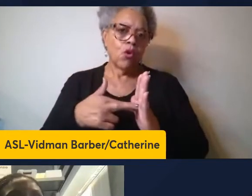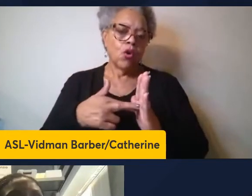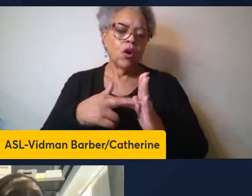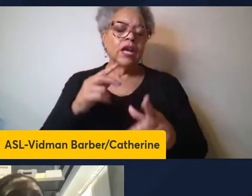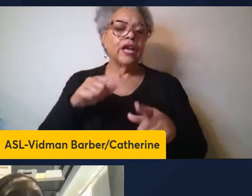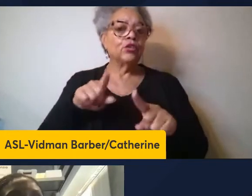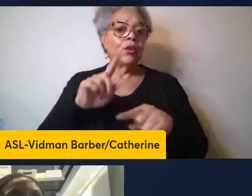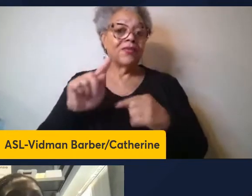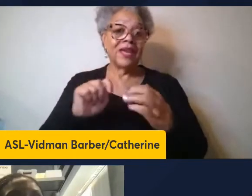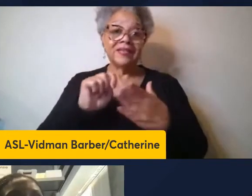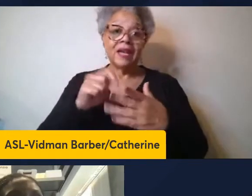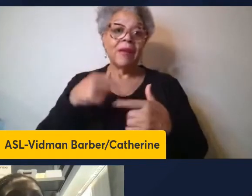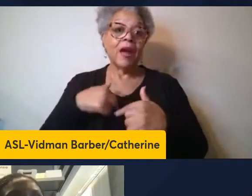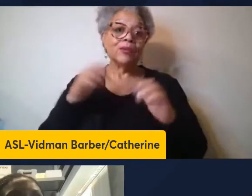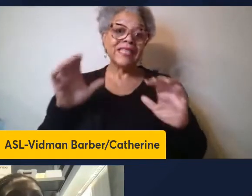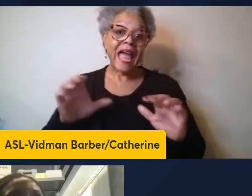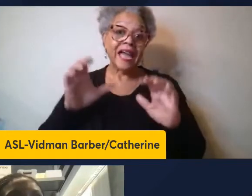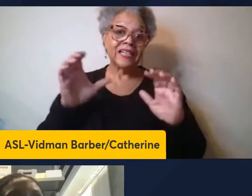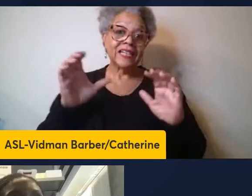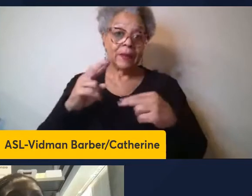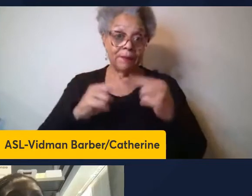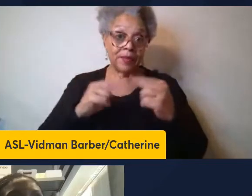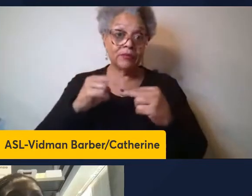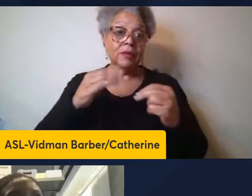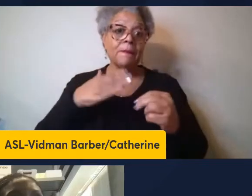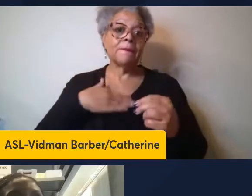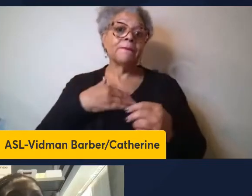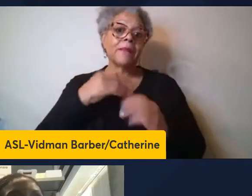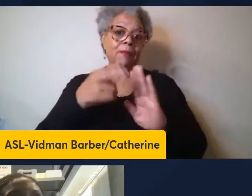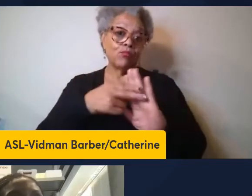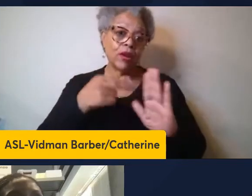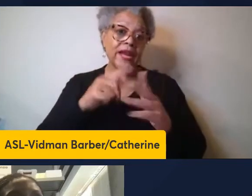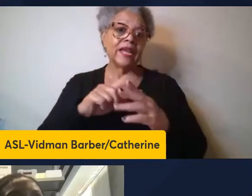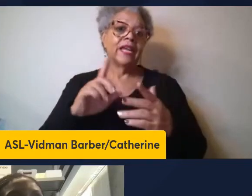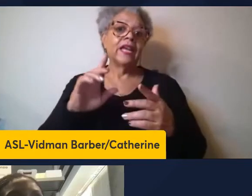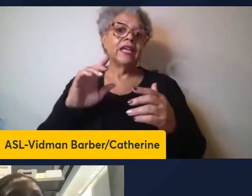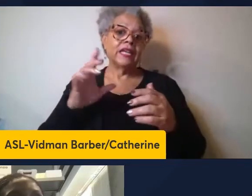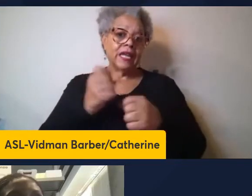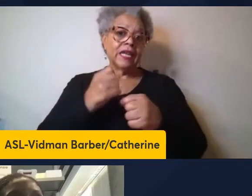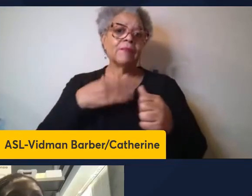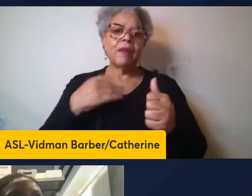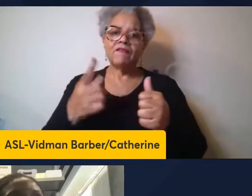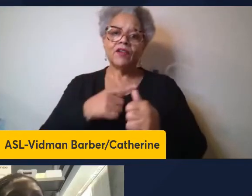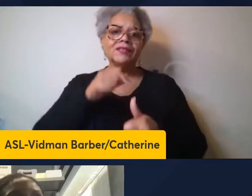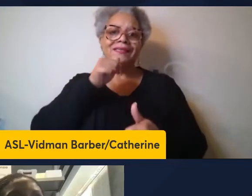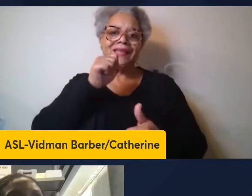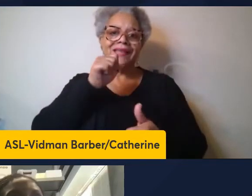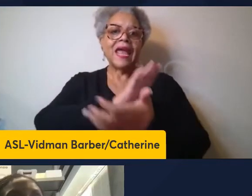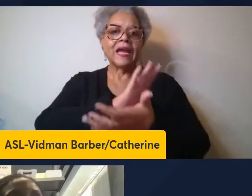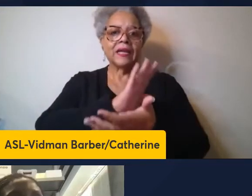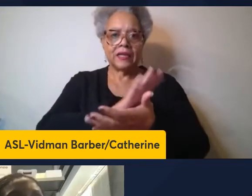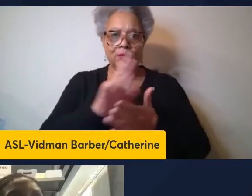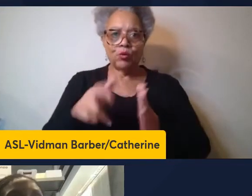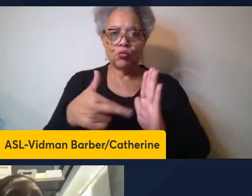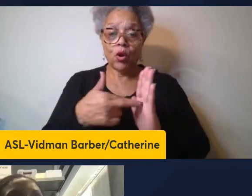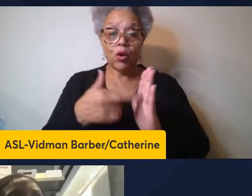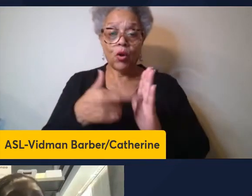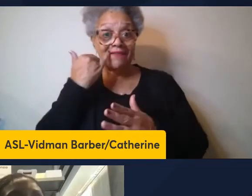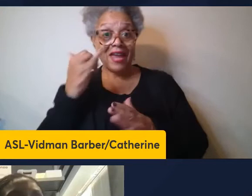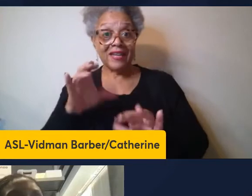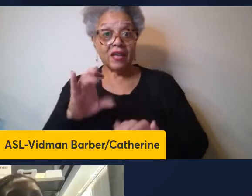that was the time when I was actively building my personal brand to get into my first non-academic role. If I had done